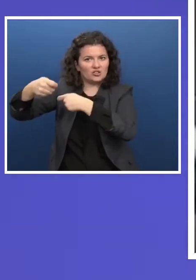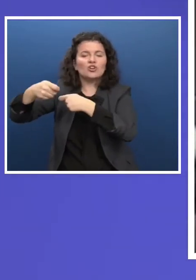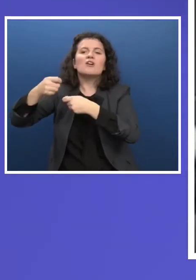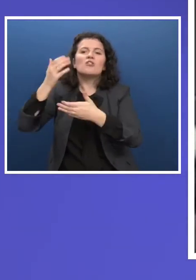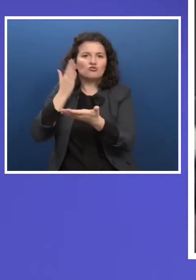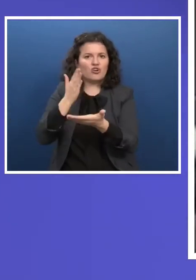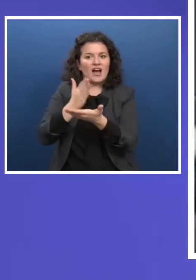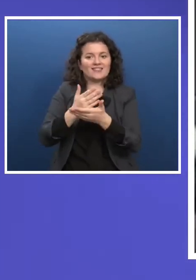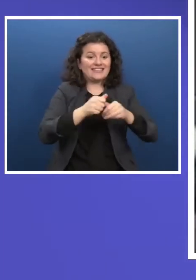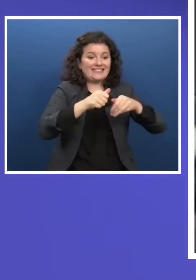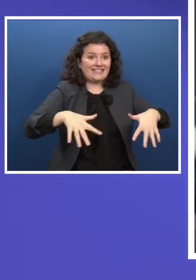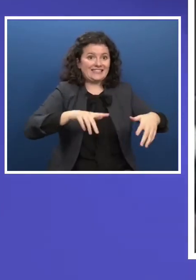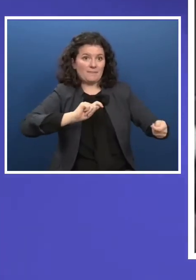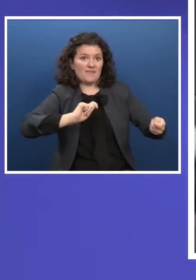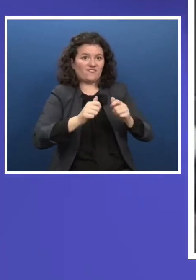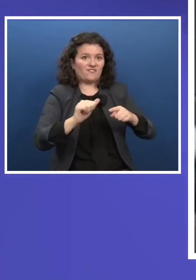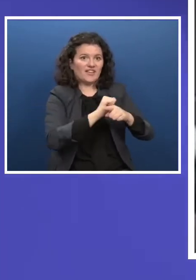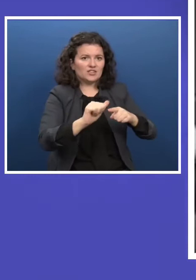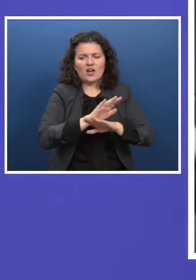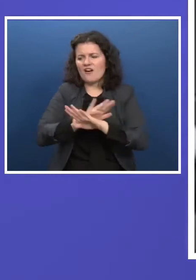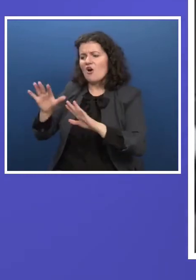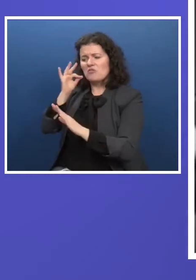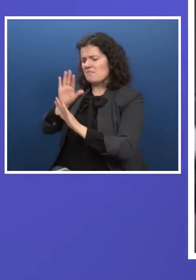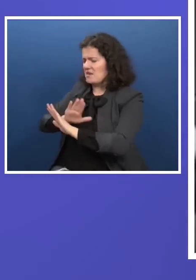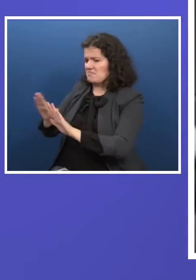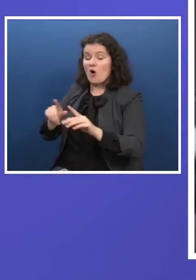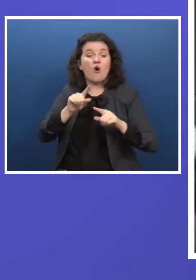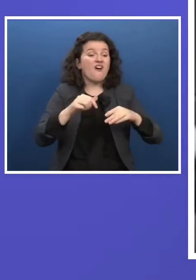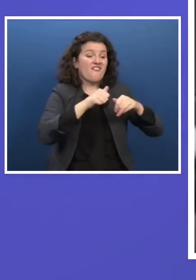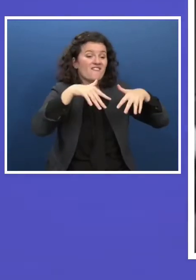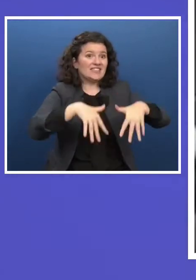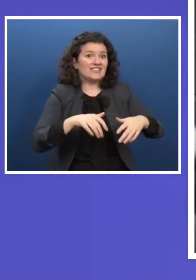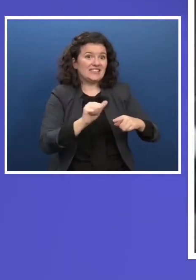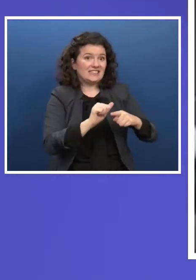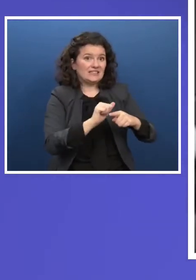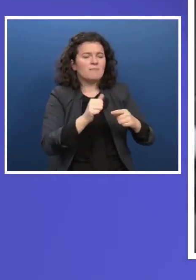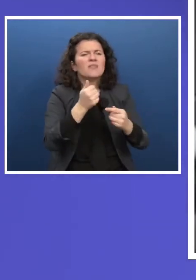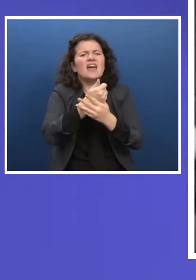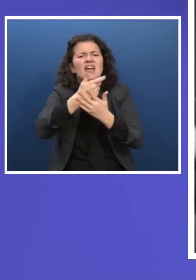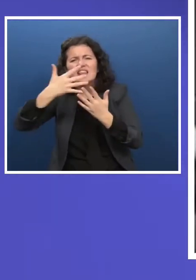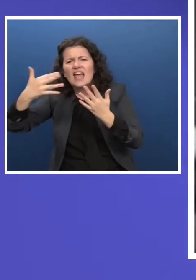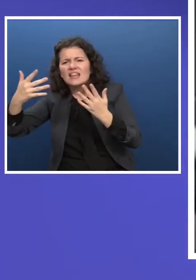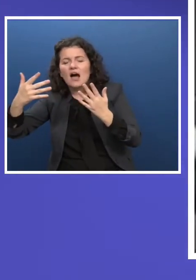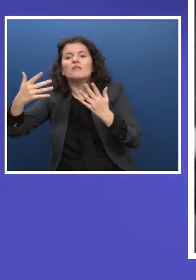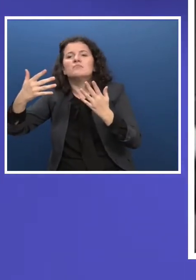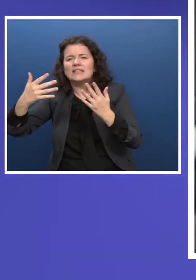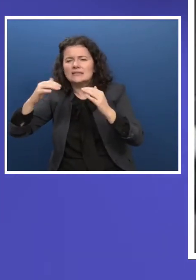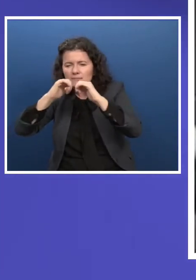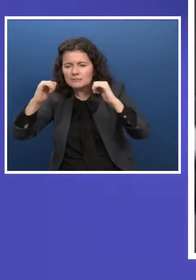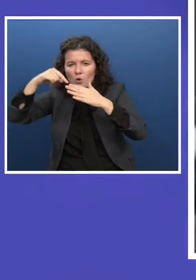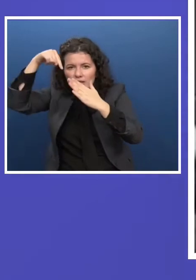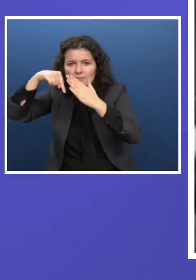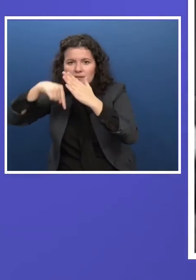for filling the data gap, and really data that comes to implementation research, data that goes into lower middle income